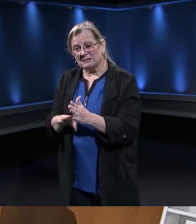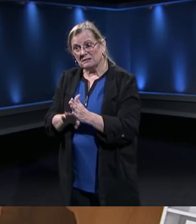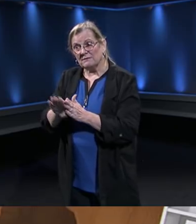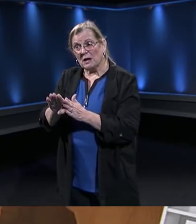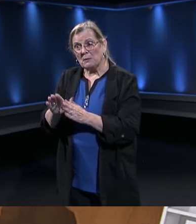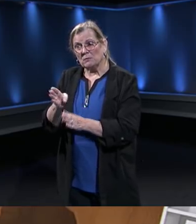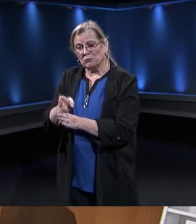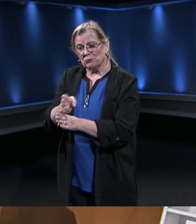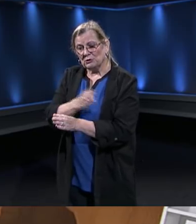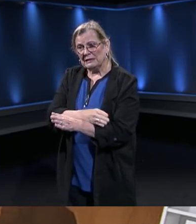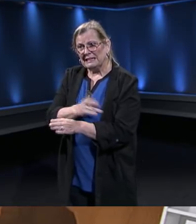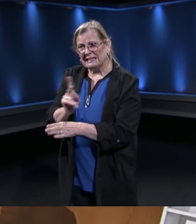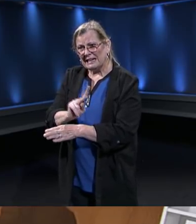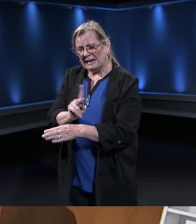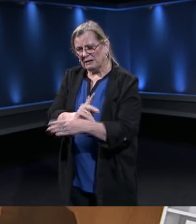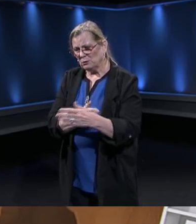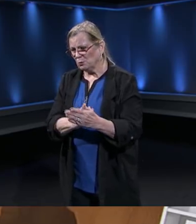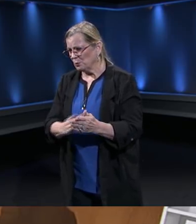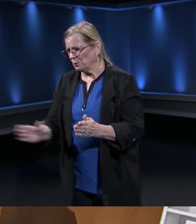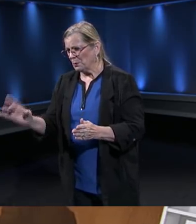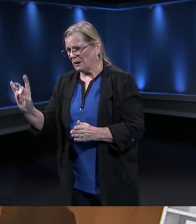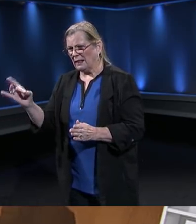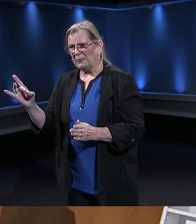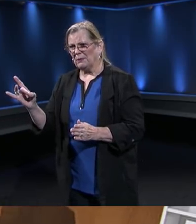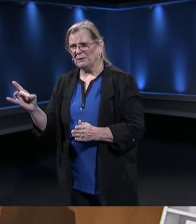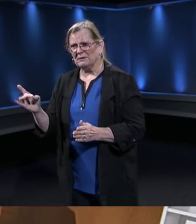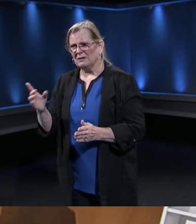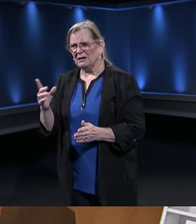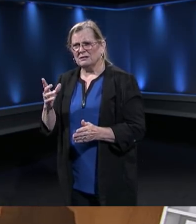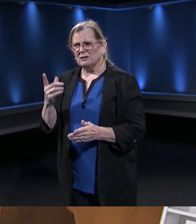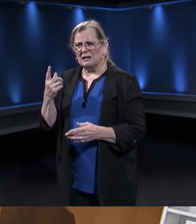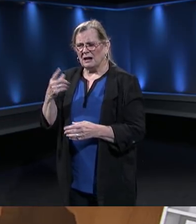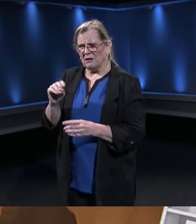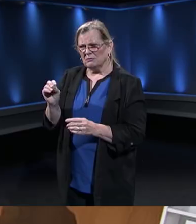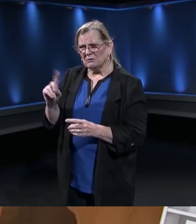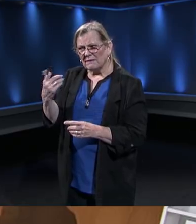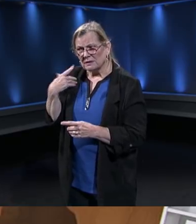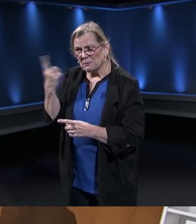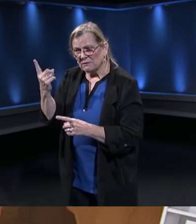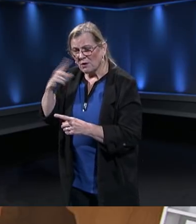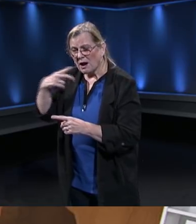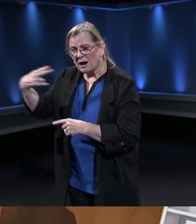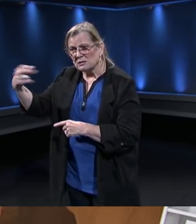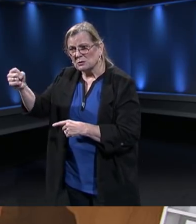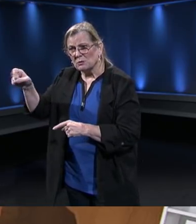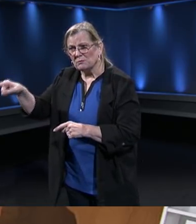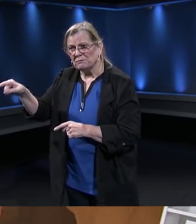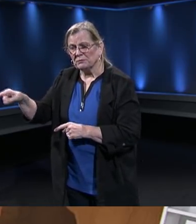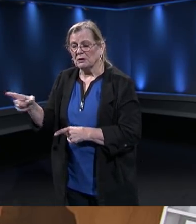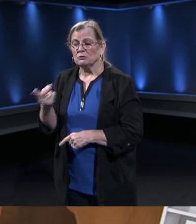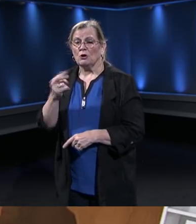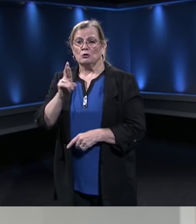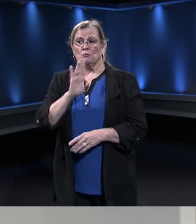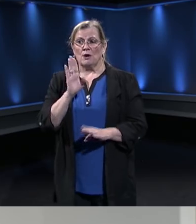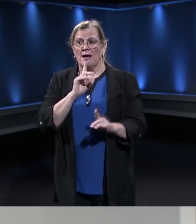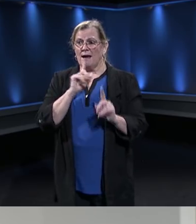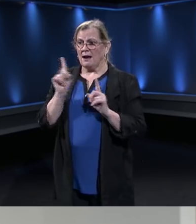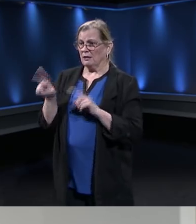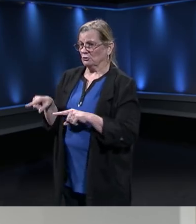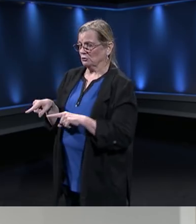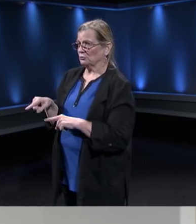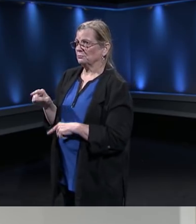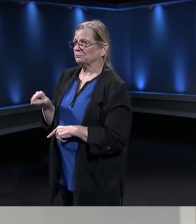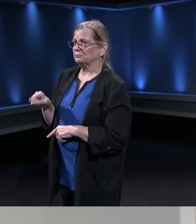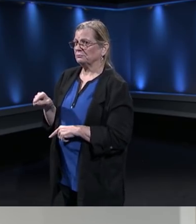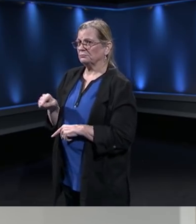what curriculum will be used for high school students? I'm going to start, and then I'll see if Bethany wants to